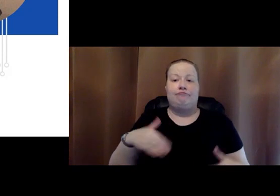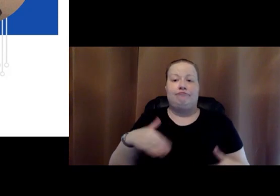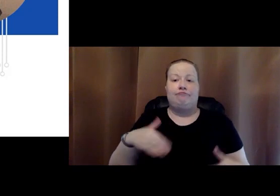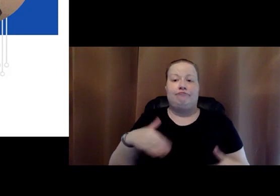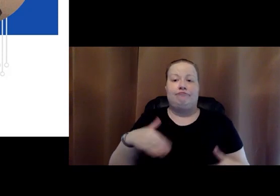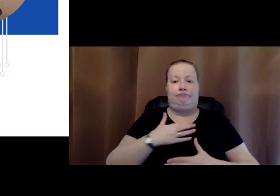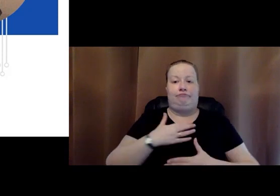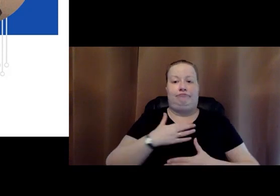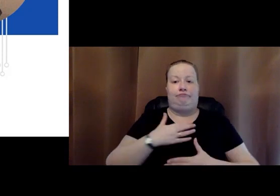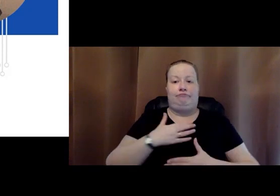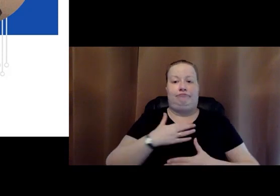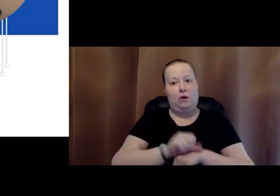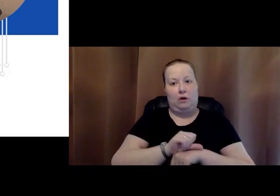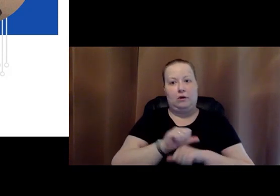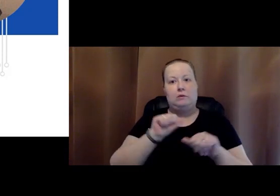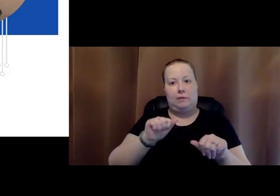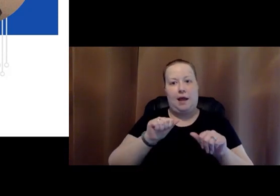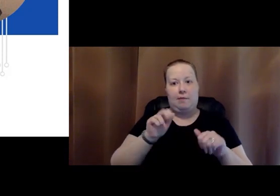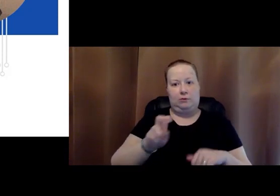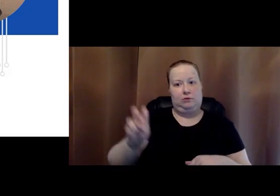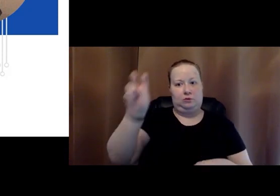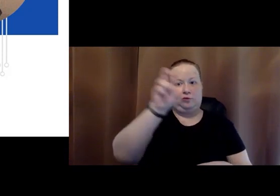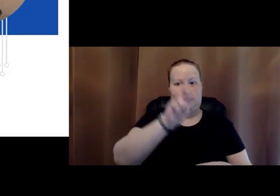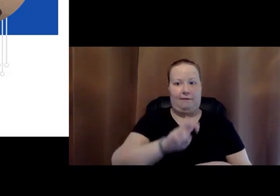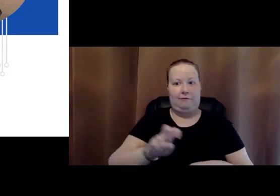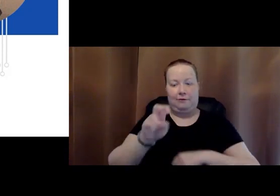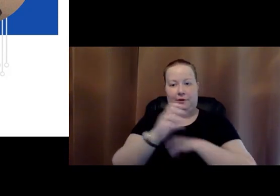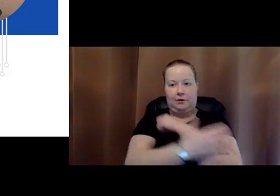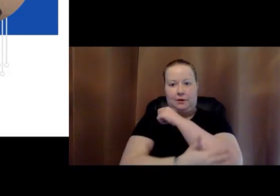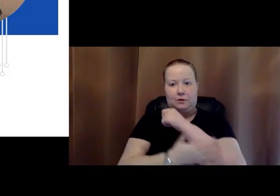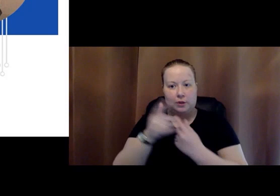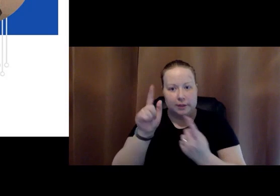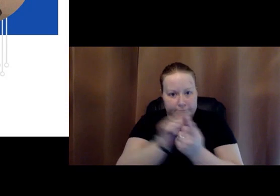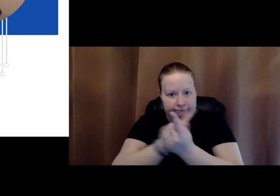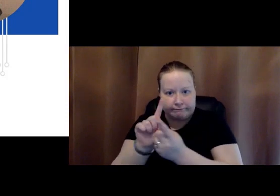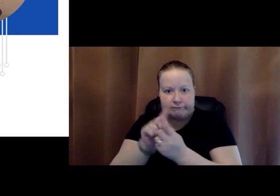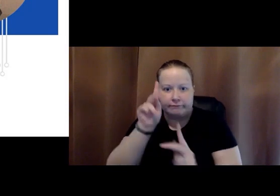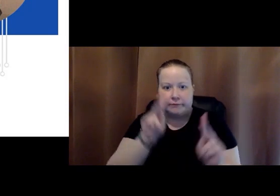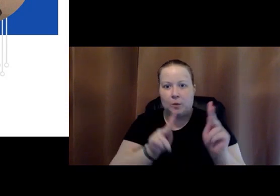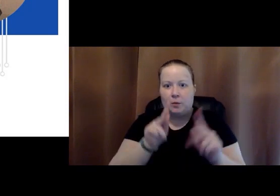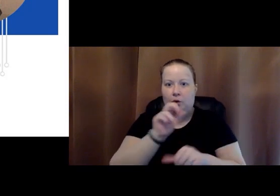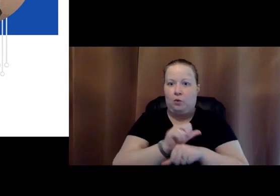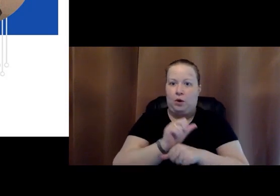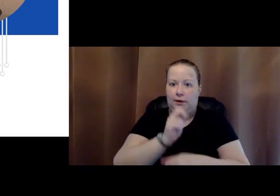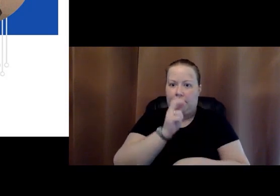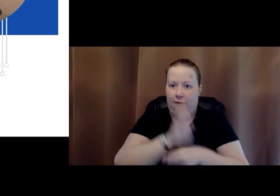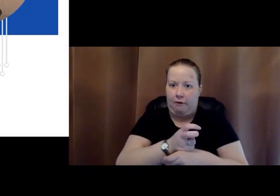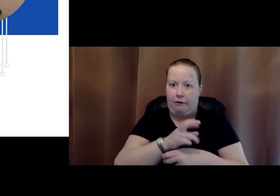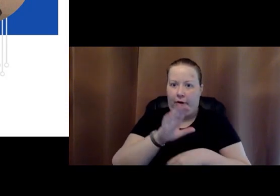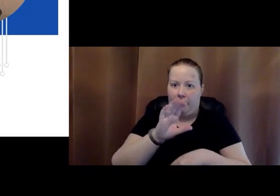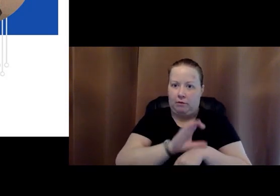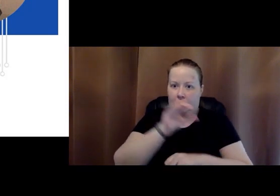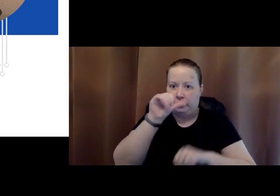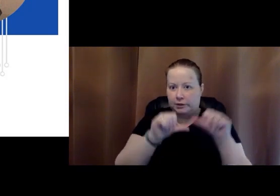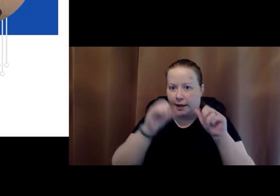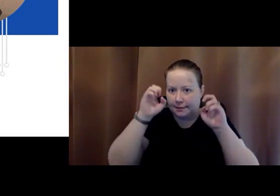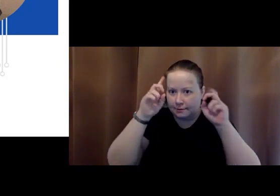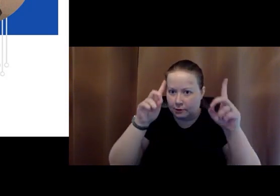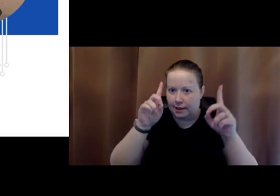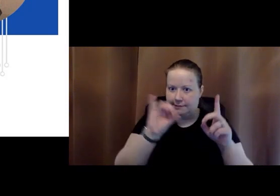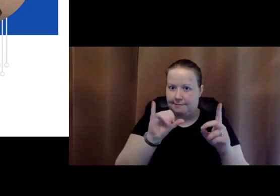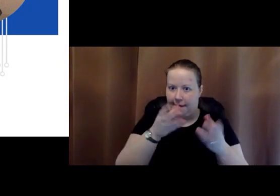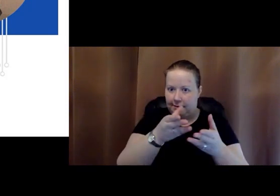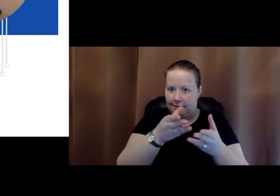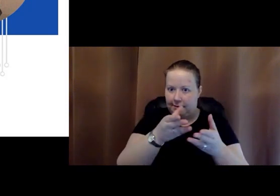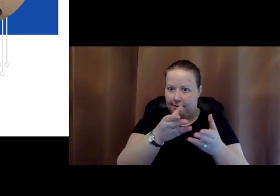to travel around the country and meet the people who are working so hard on computer science education like yourself, and see how you